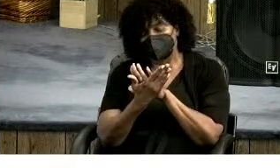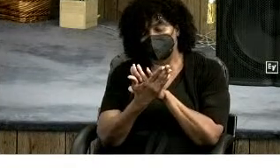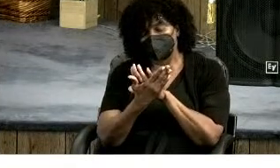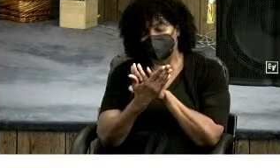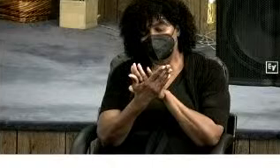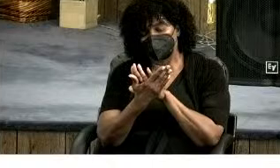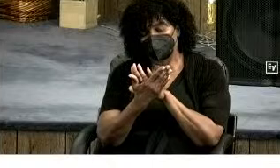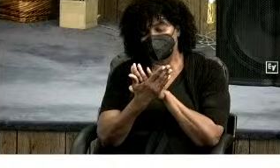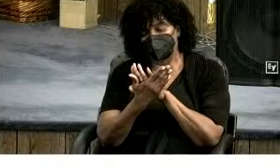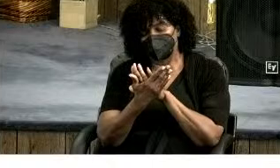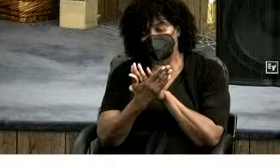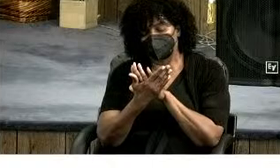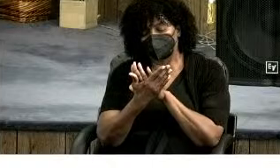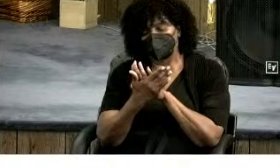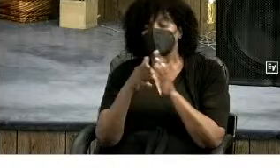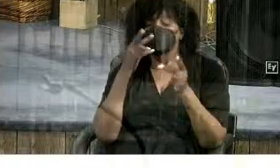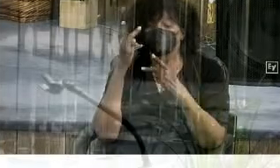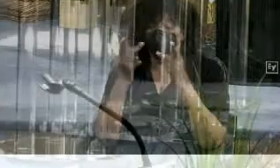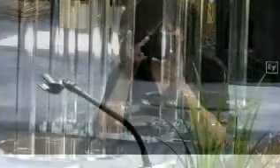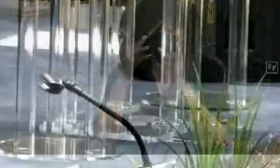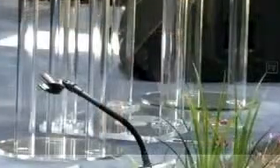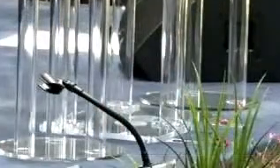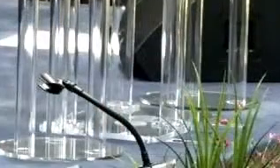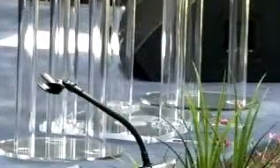house. Can I get a witness up in here?